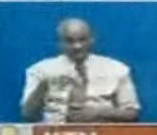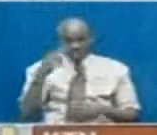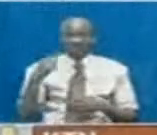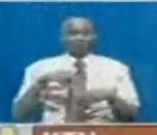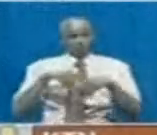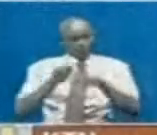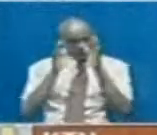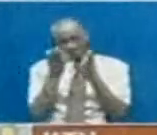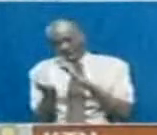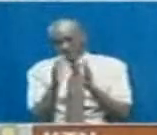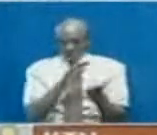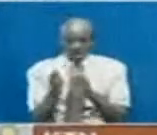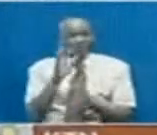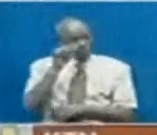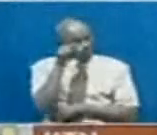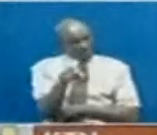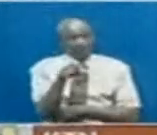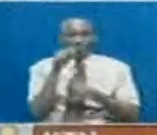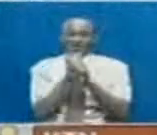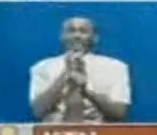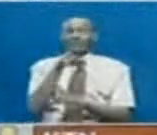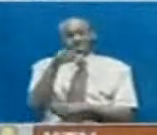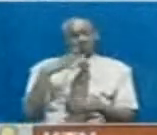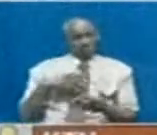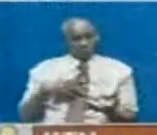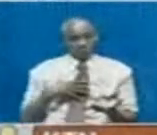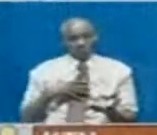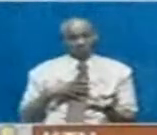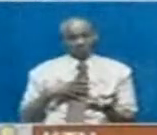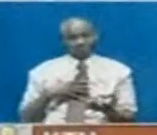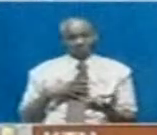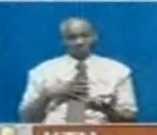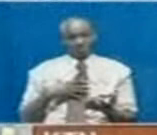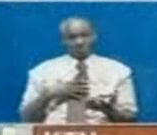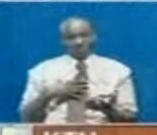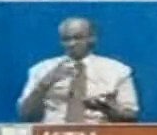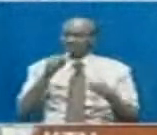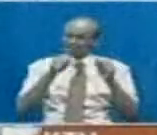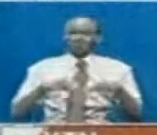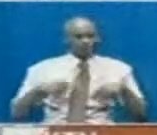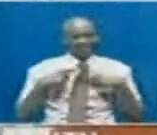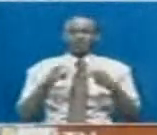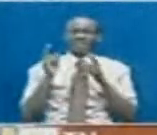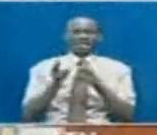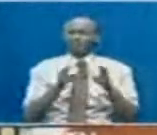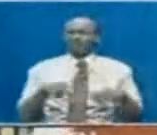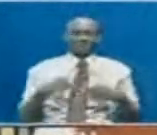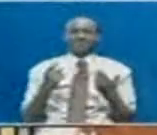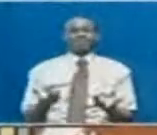followed up. That way we would ensure that these poor, they are able to live their full